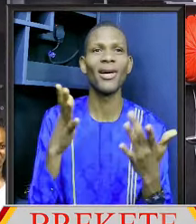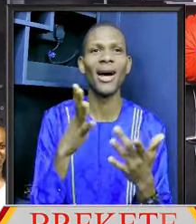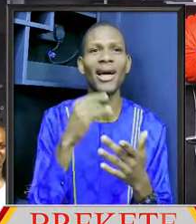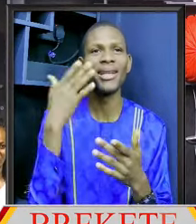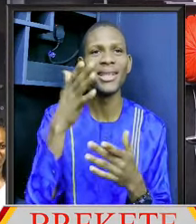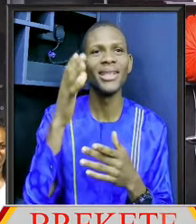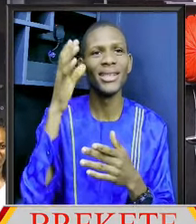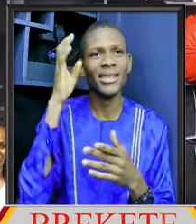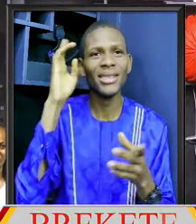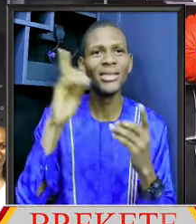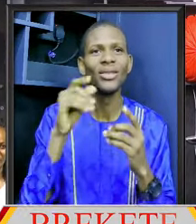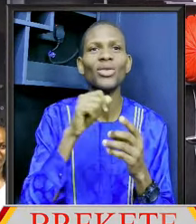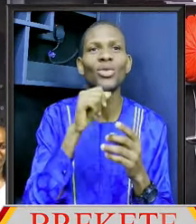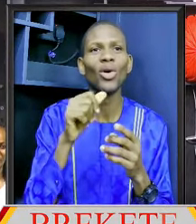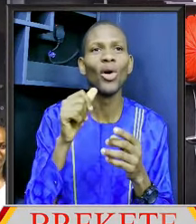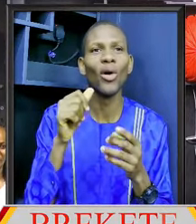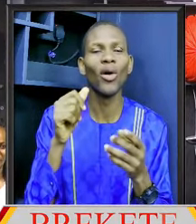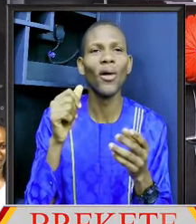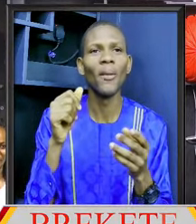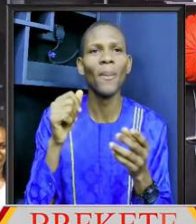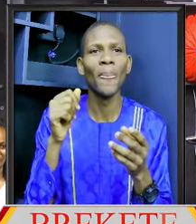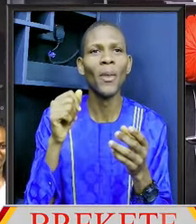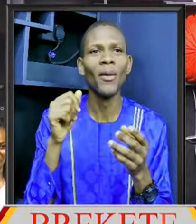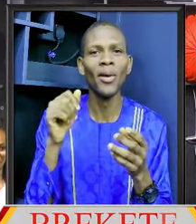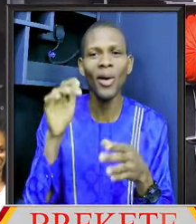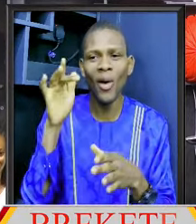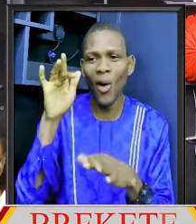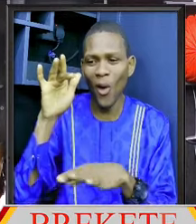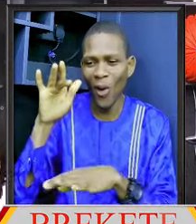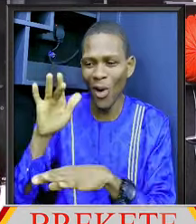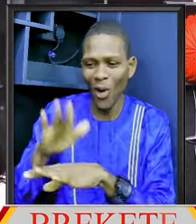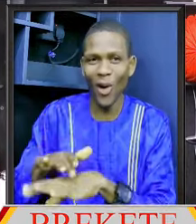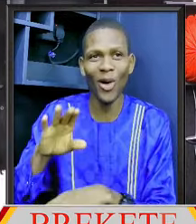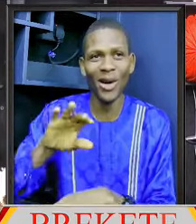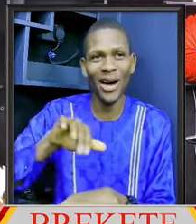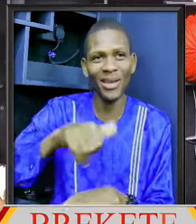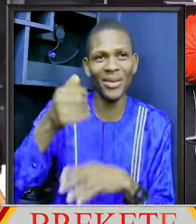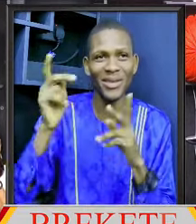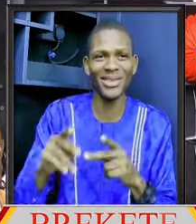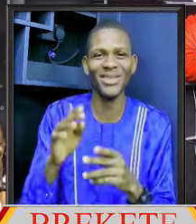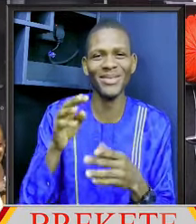there, I don't know how I can attribute another person music. That's I know that.